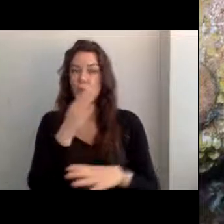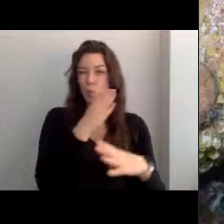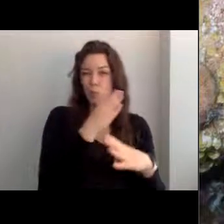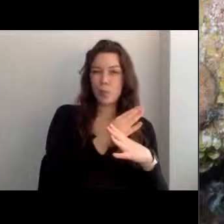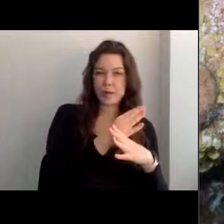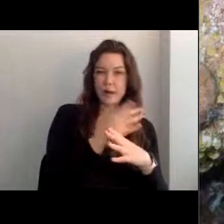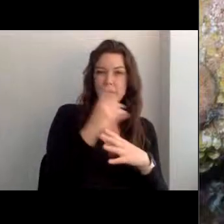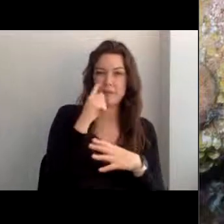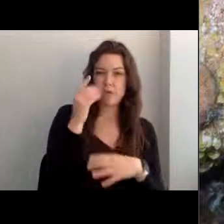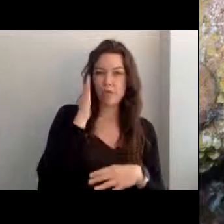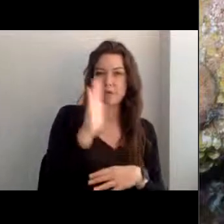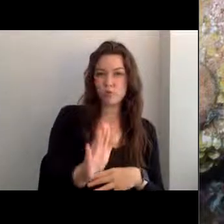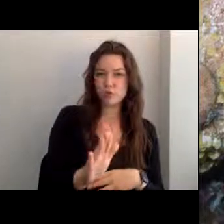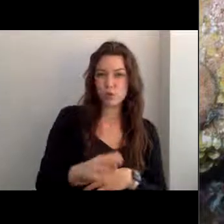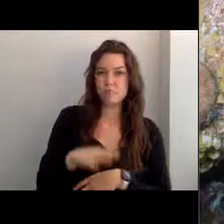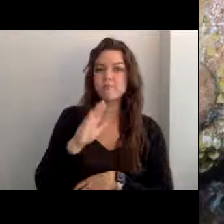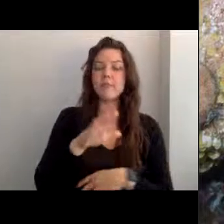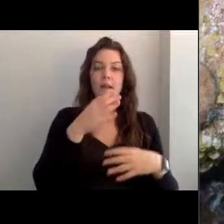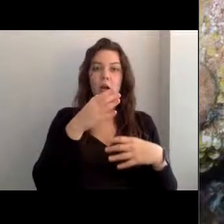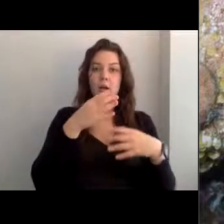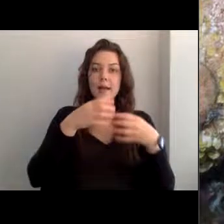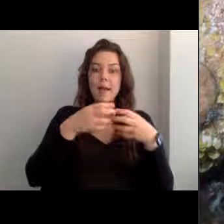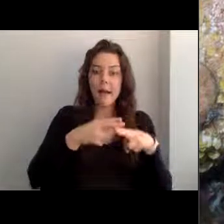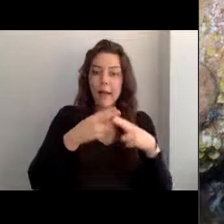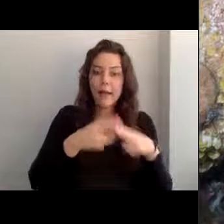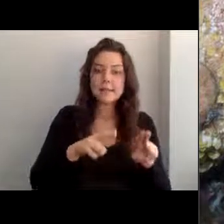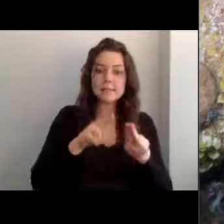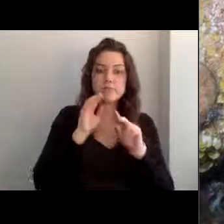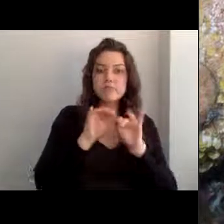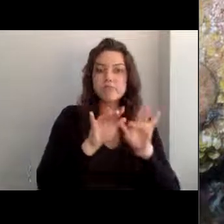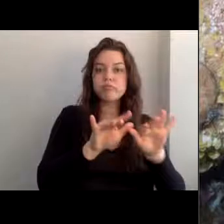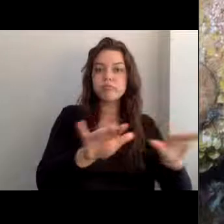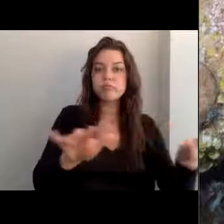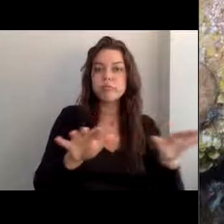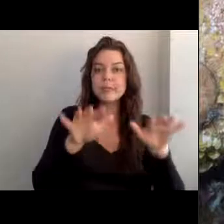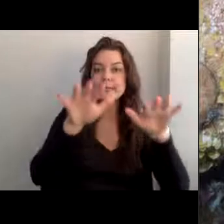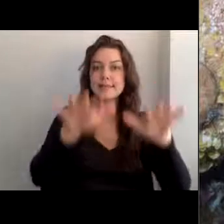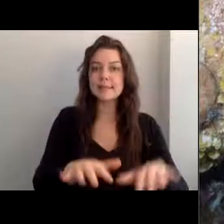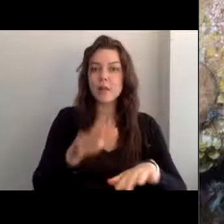their larvae are then going to float and settle on other reefs, and we continue to replenish the population.